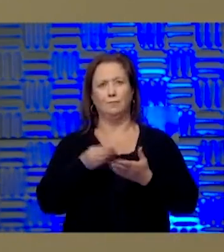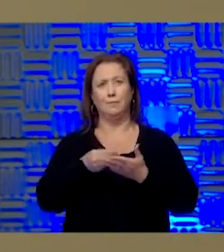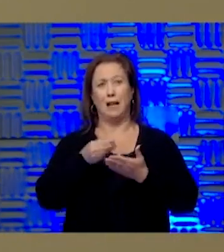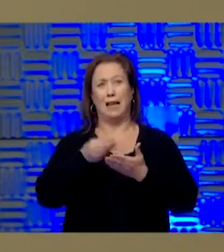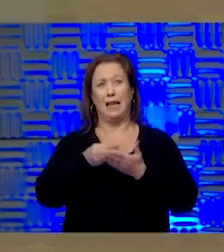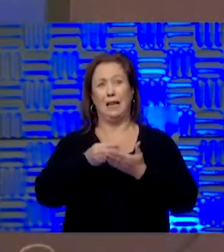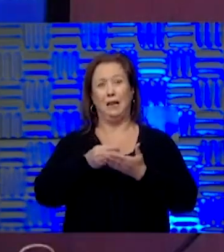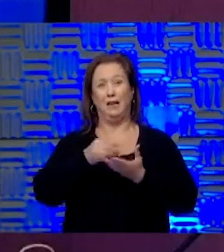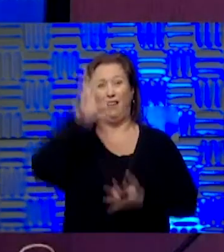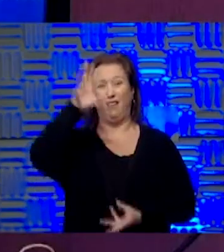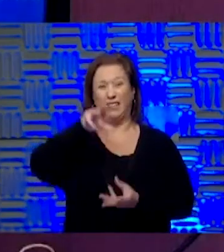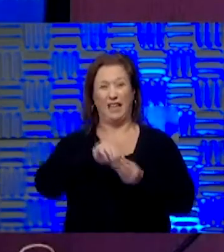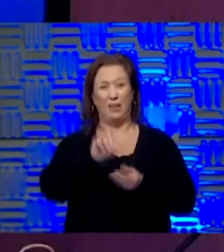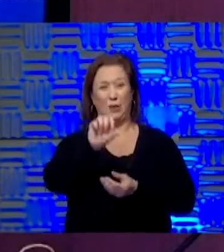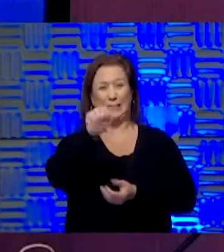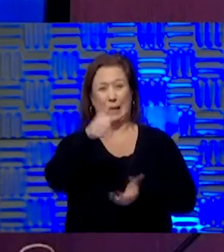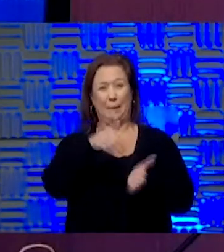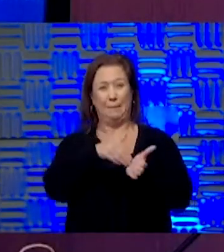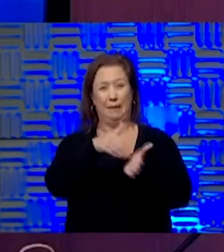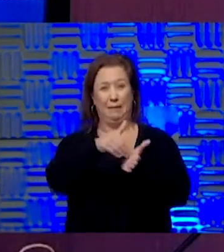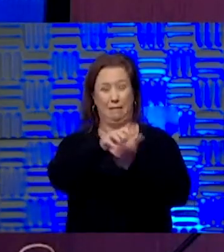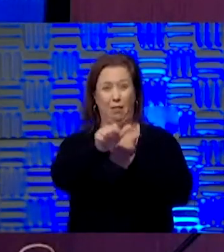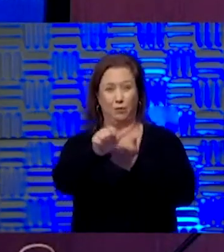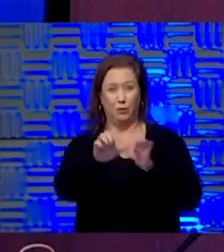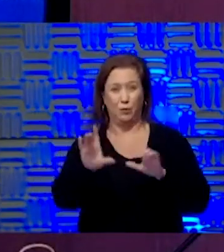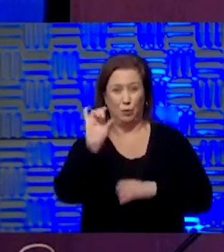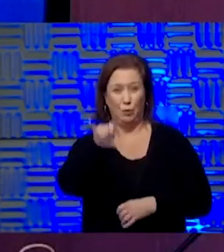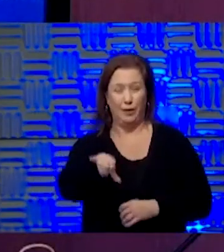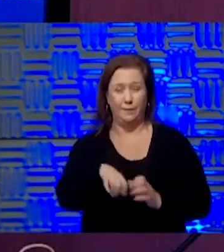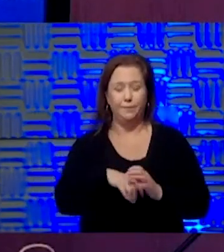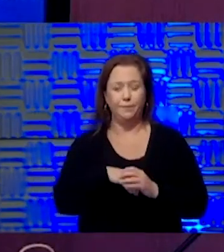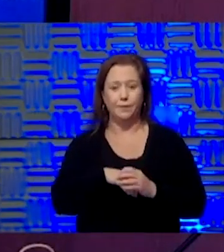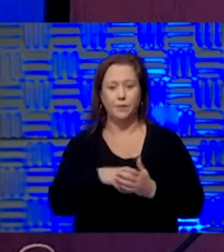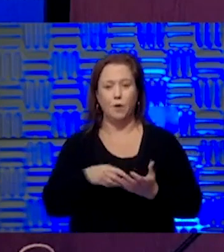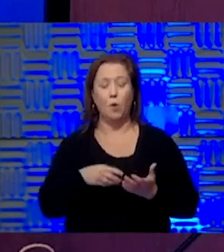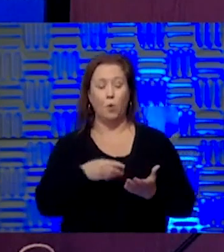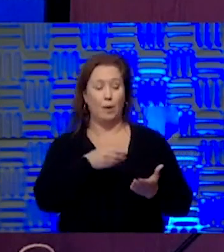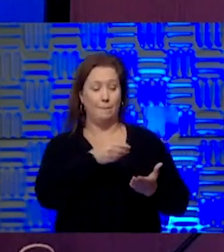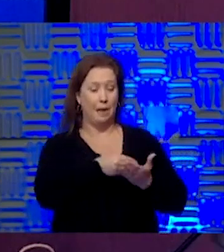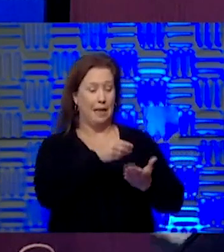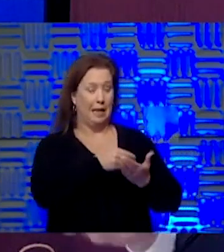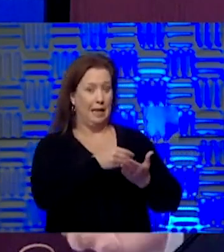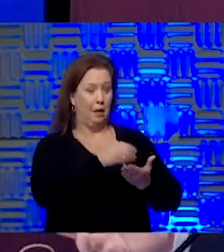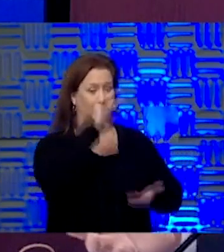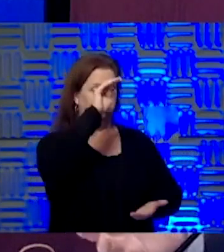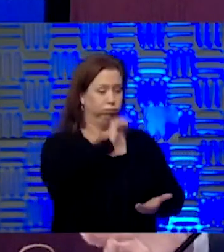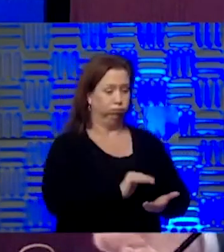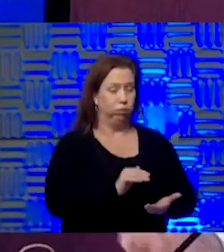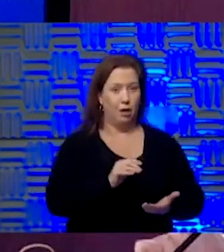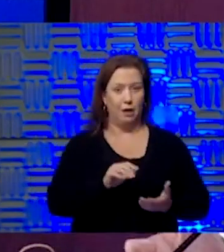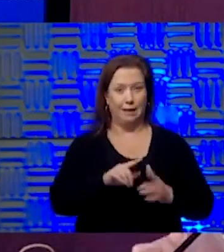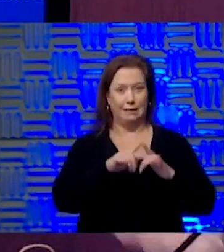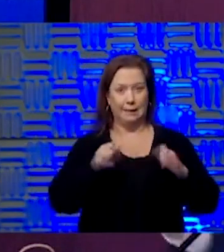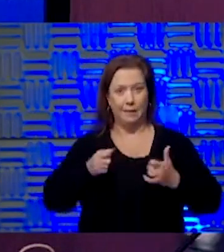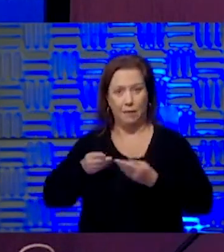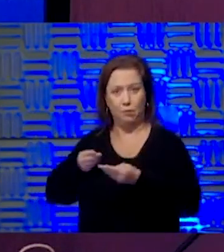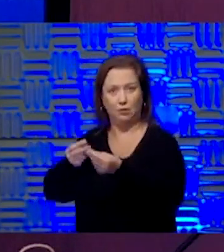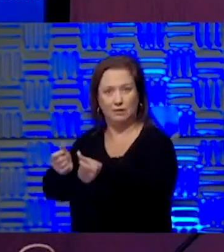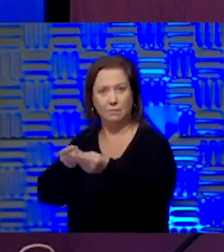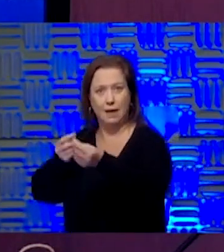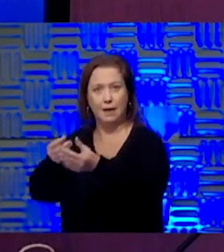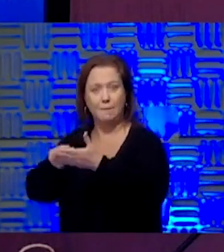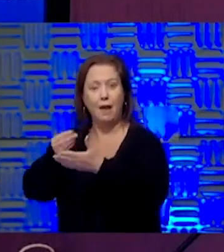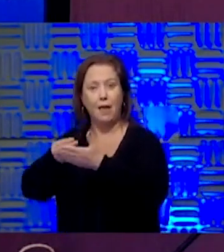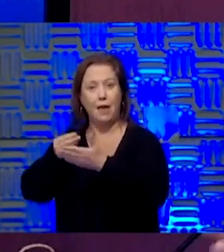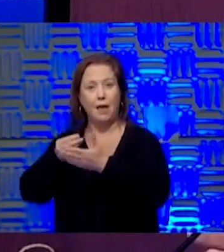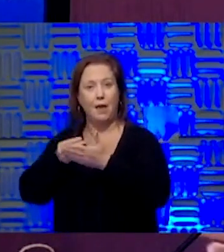$10 million. So at the time when revenues were declining, we were spending money to gear up to treat these patients.